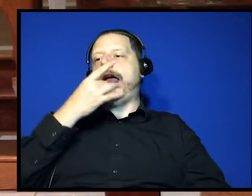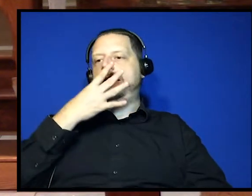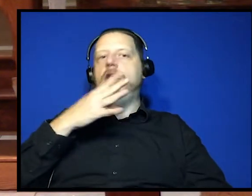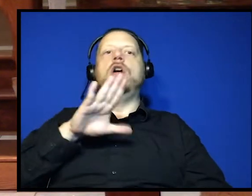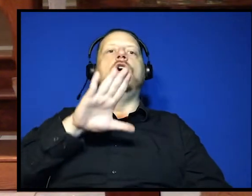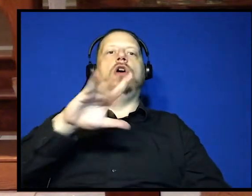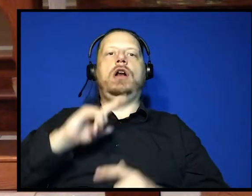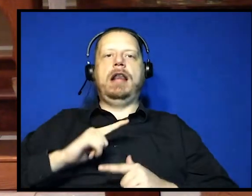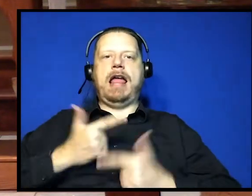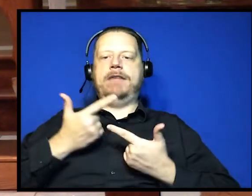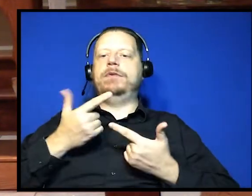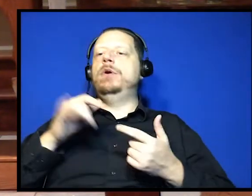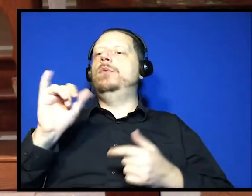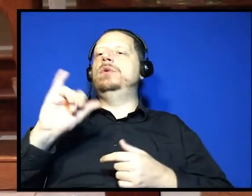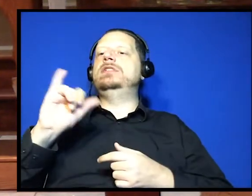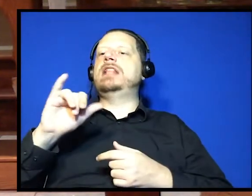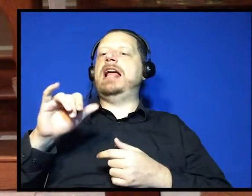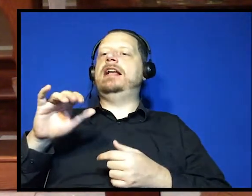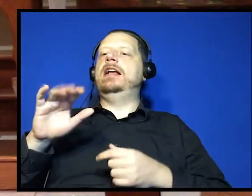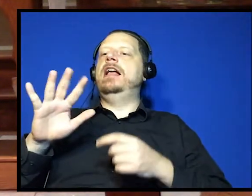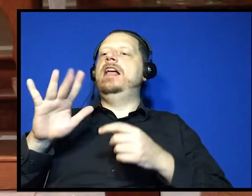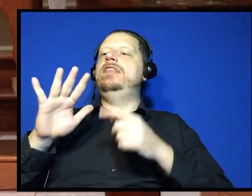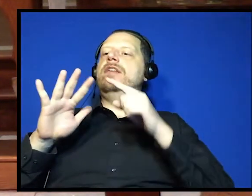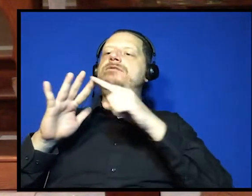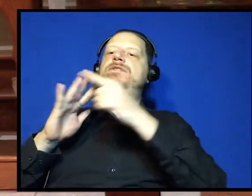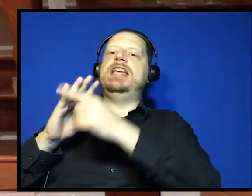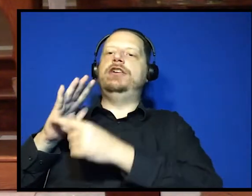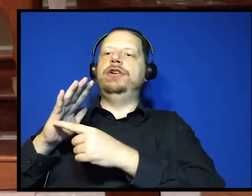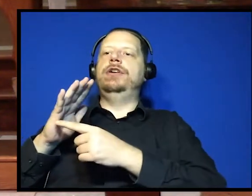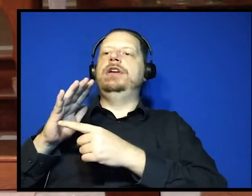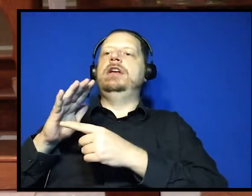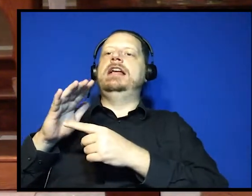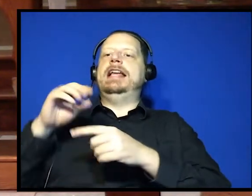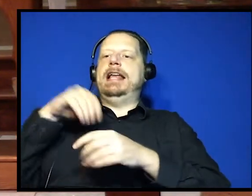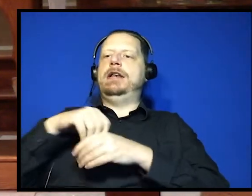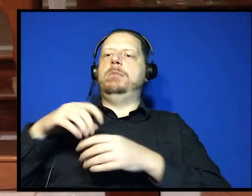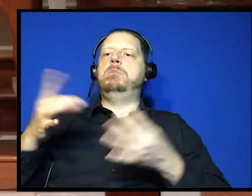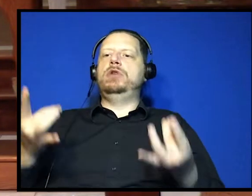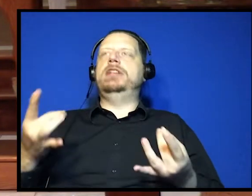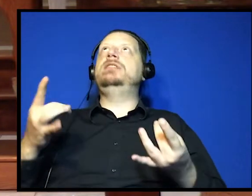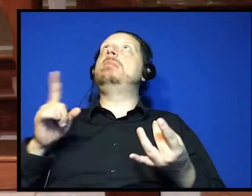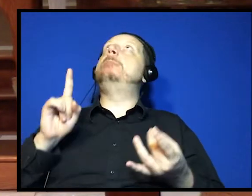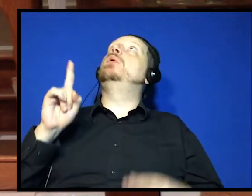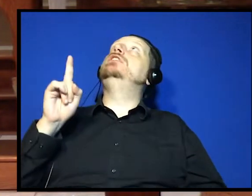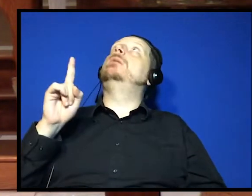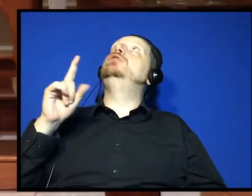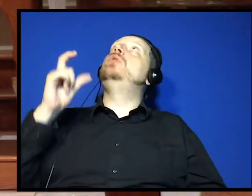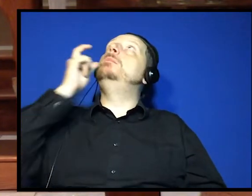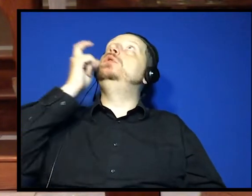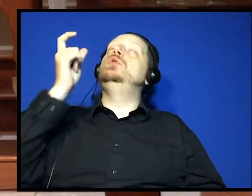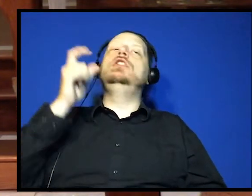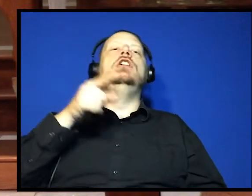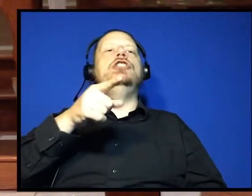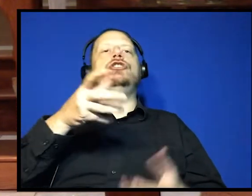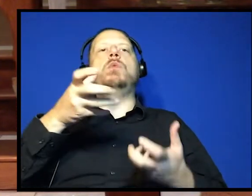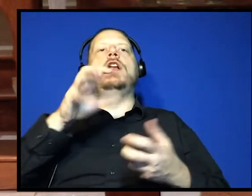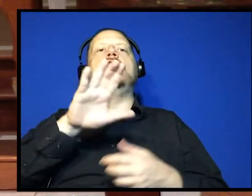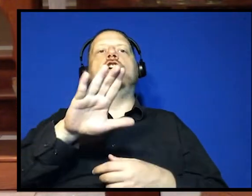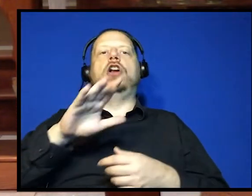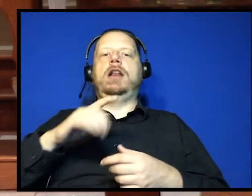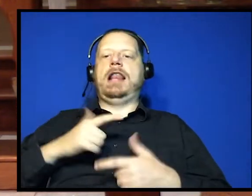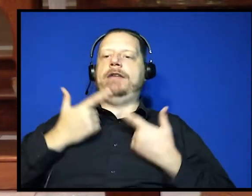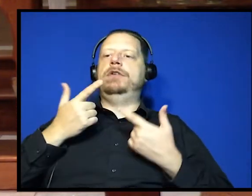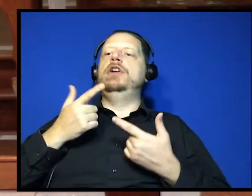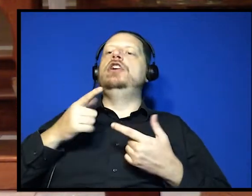Her life was like the finger in Buddhism that points to the moon. She wanted her life to point